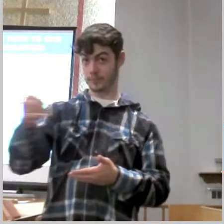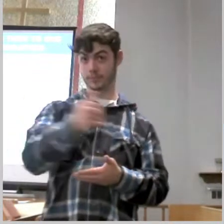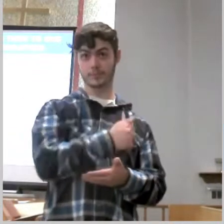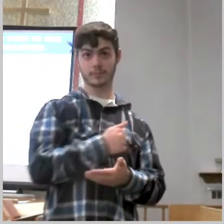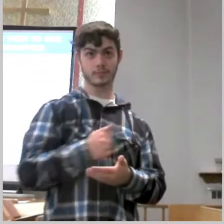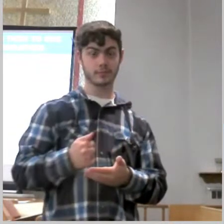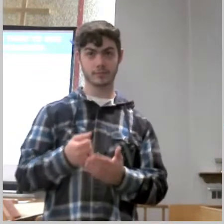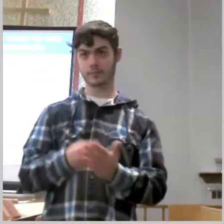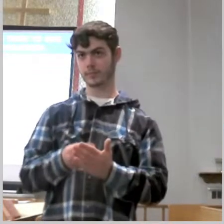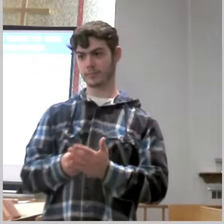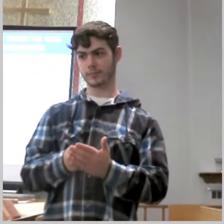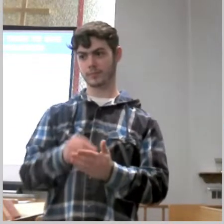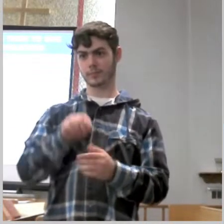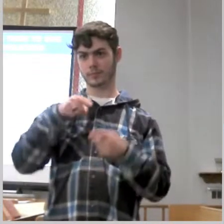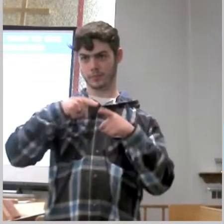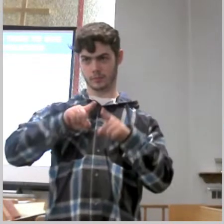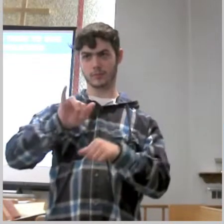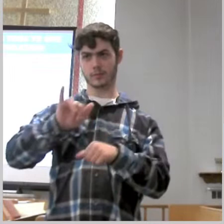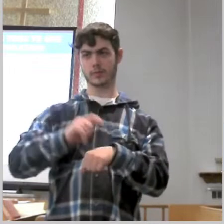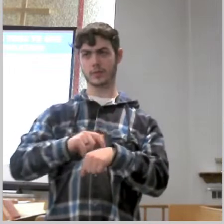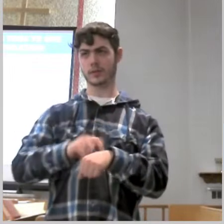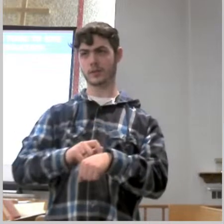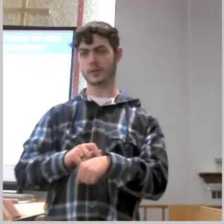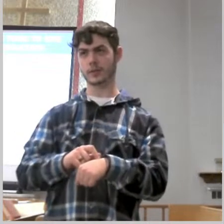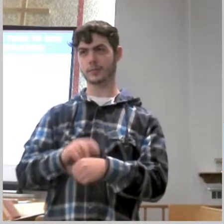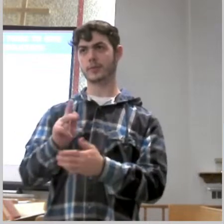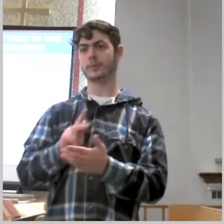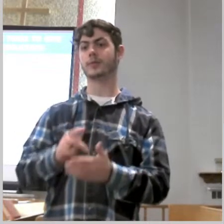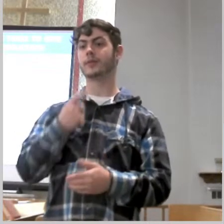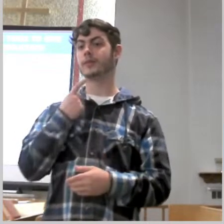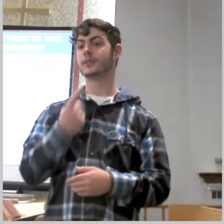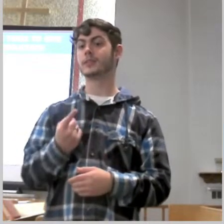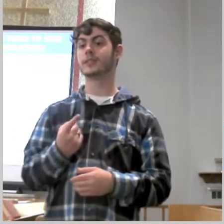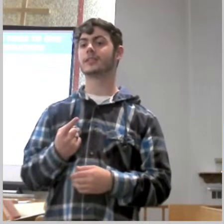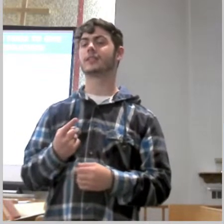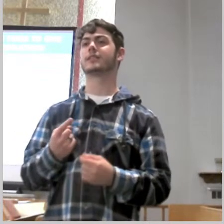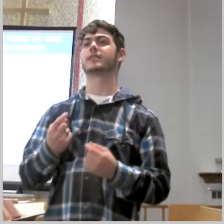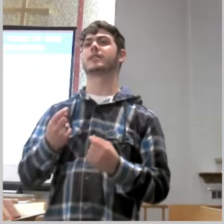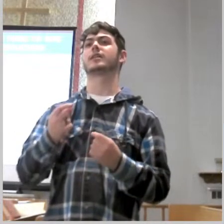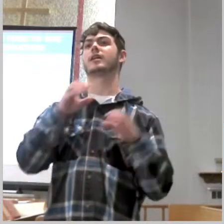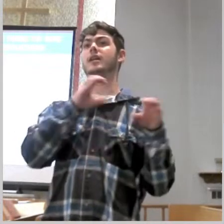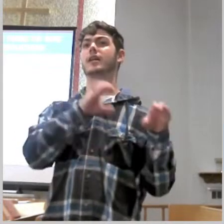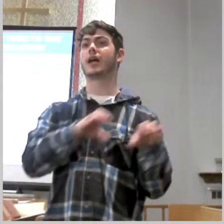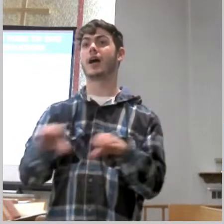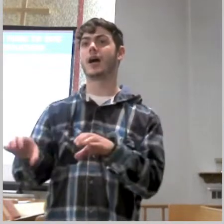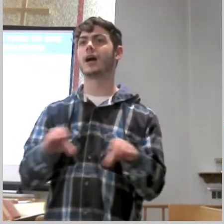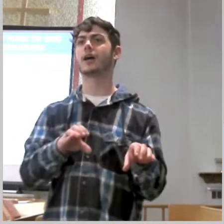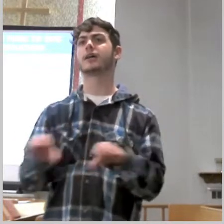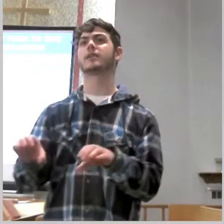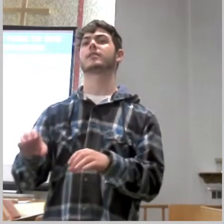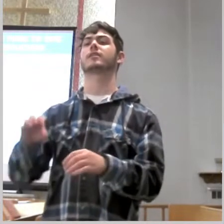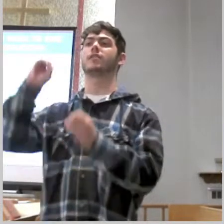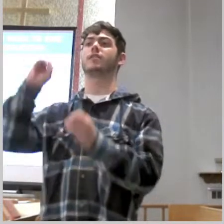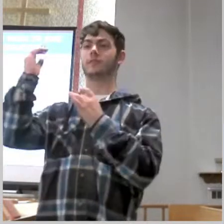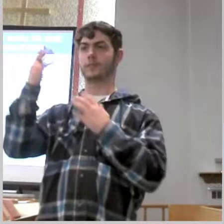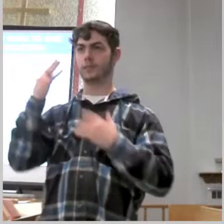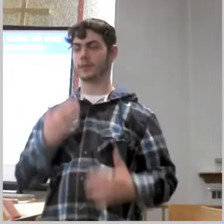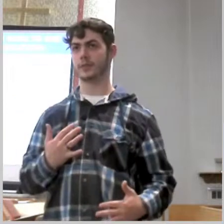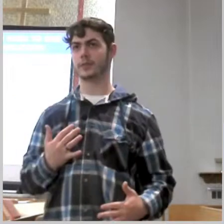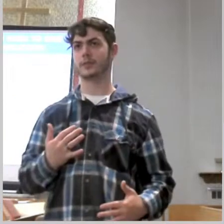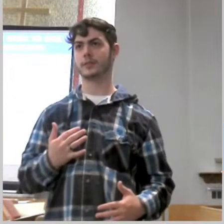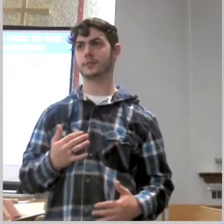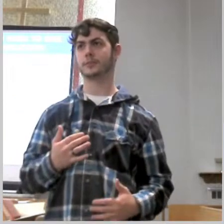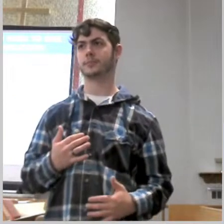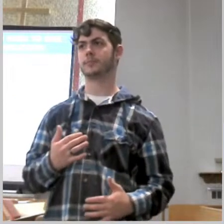were running at this time. What does he call it? He calls it an act of grace. This is a very act of